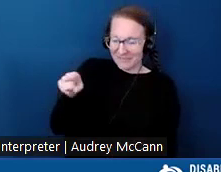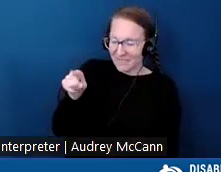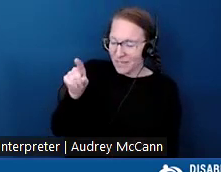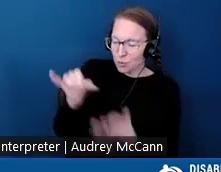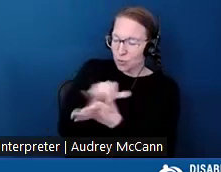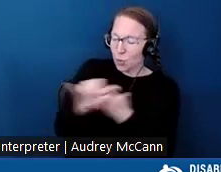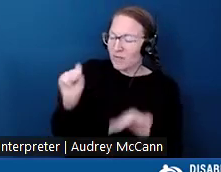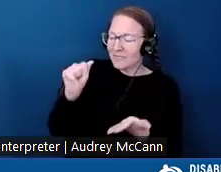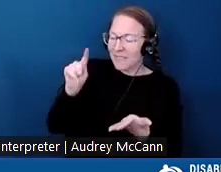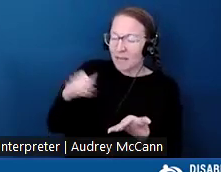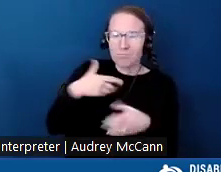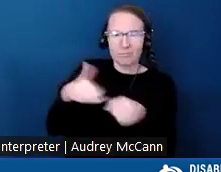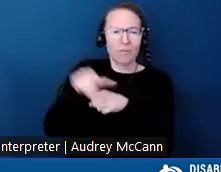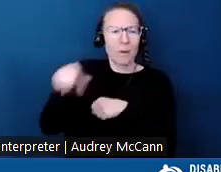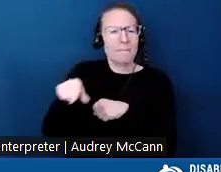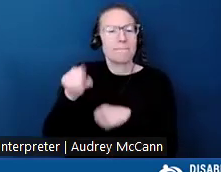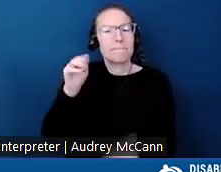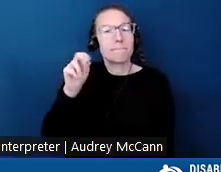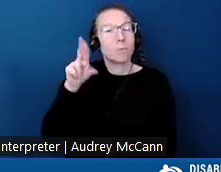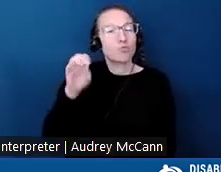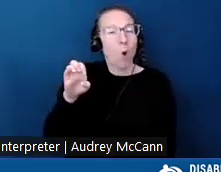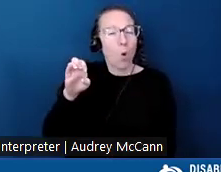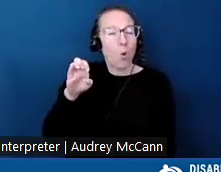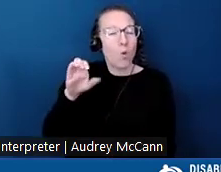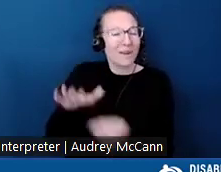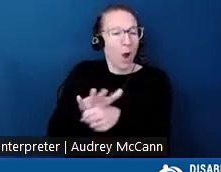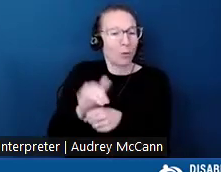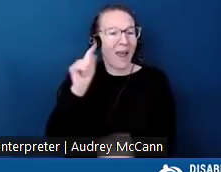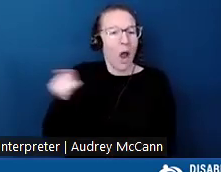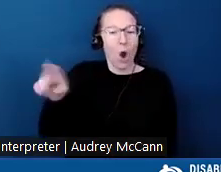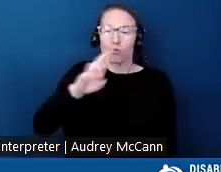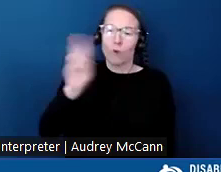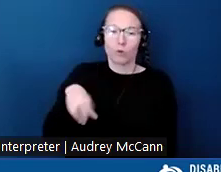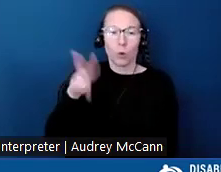Monroe County, specifically located at Rochester Works Career Center.